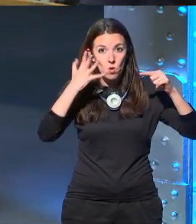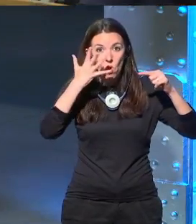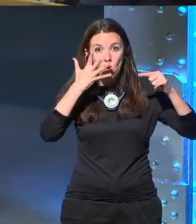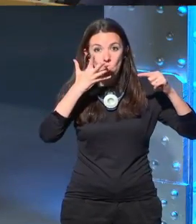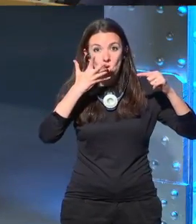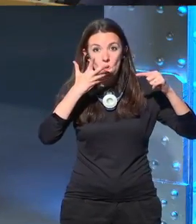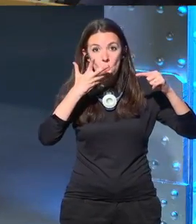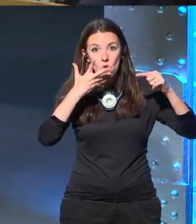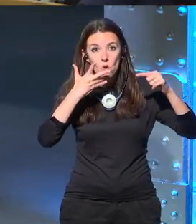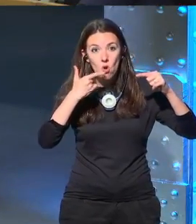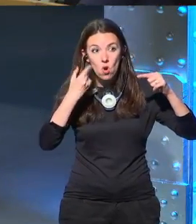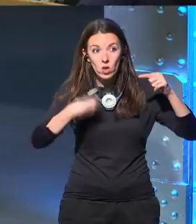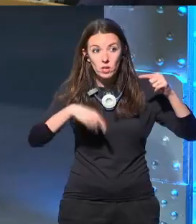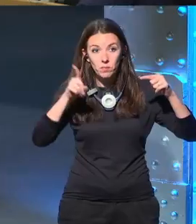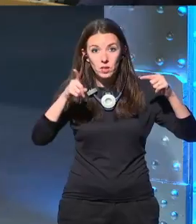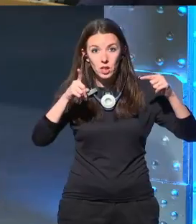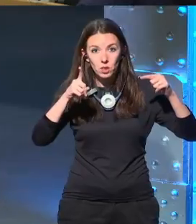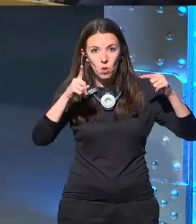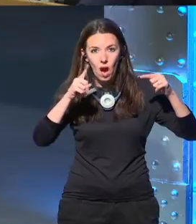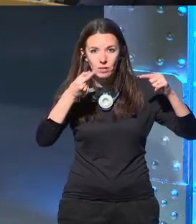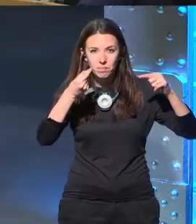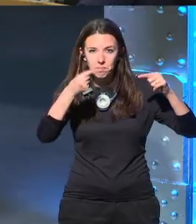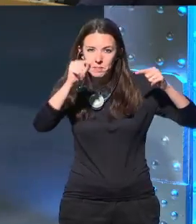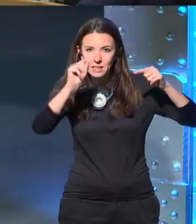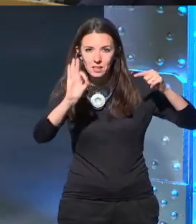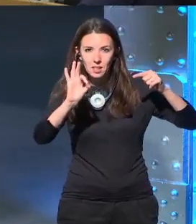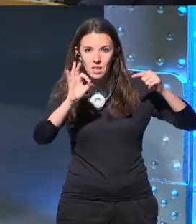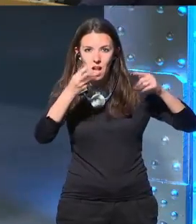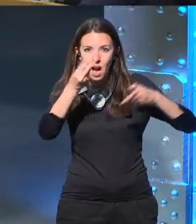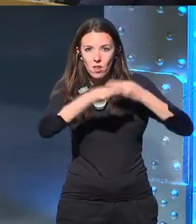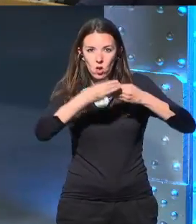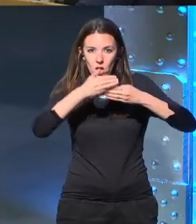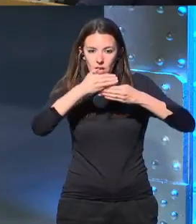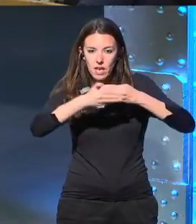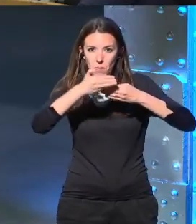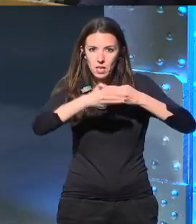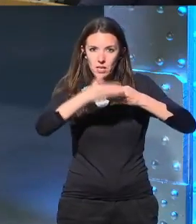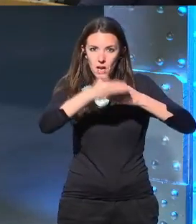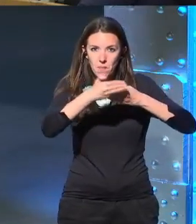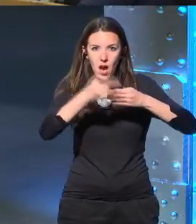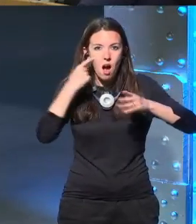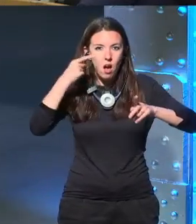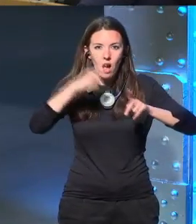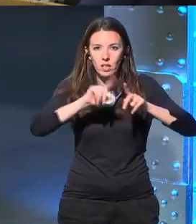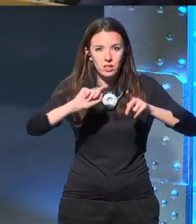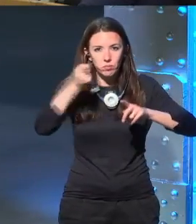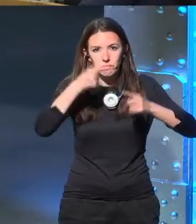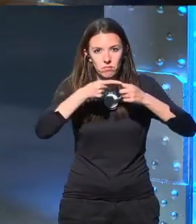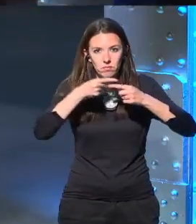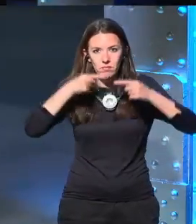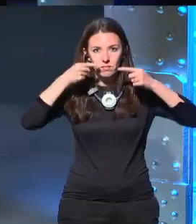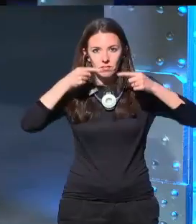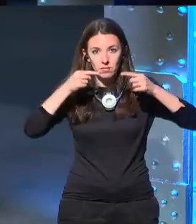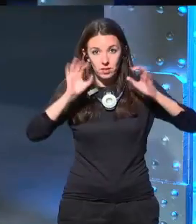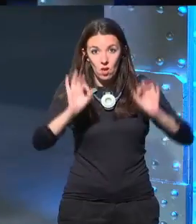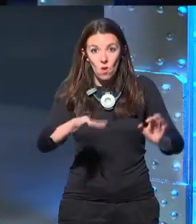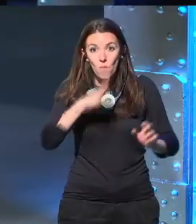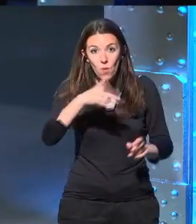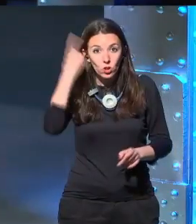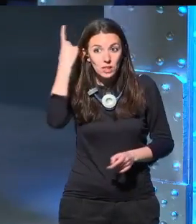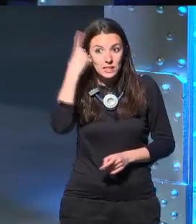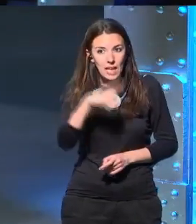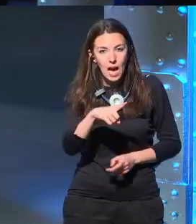layer to make the science of that right, because he knew the light would go in, each layer, sometimes hitting a pigment,